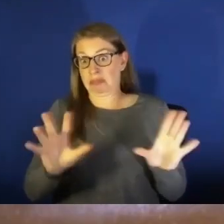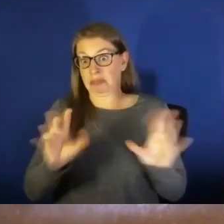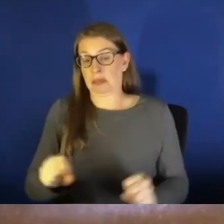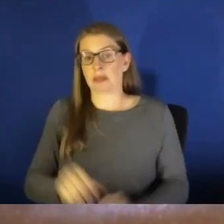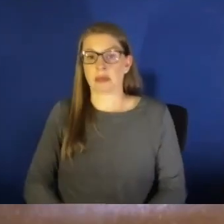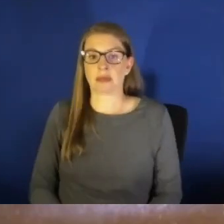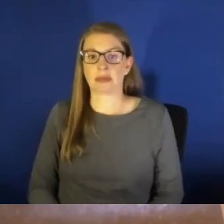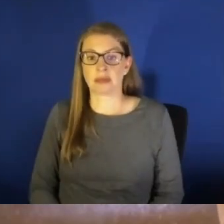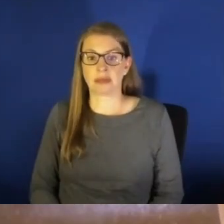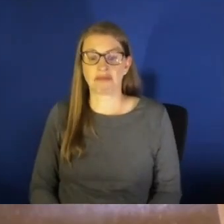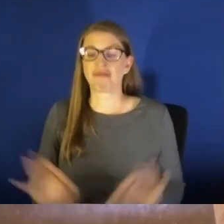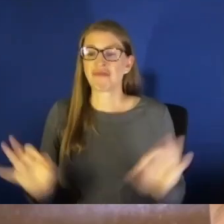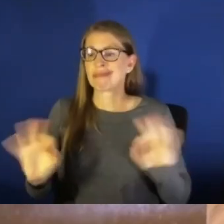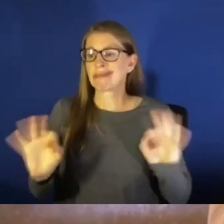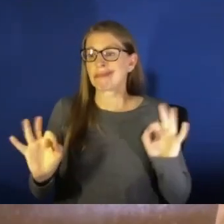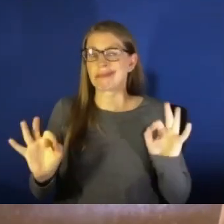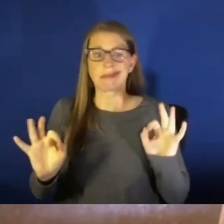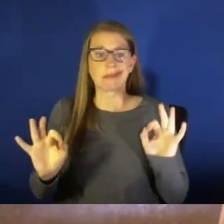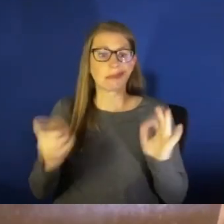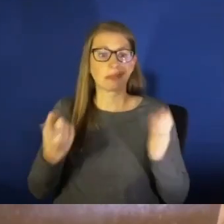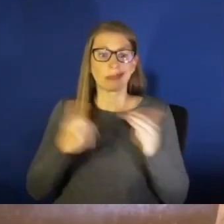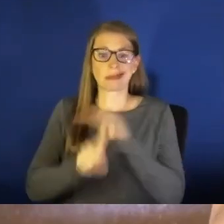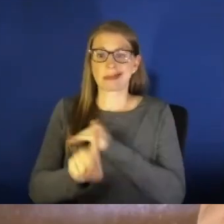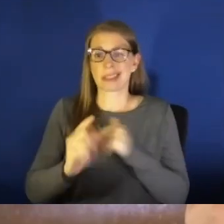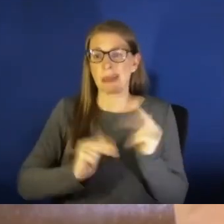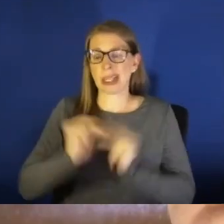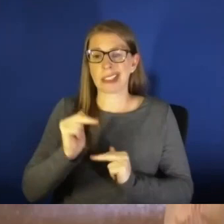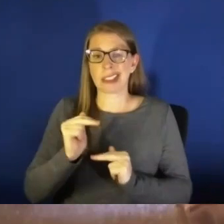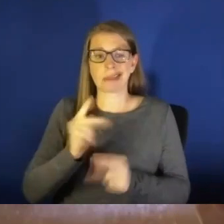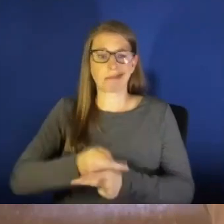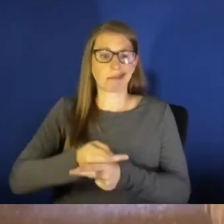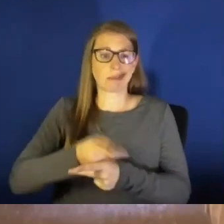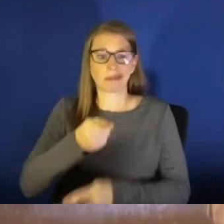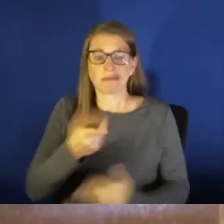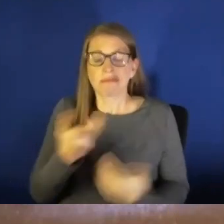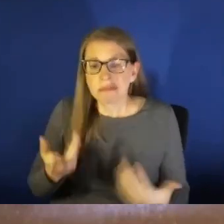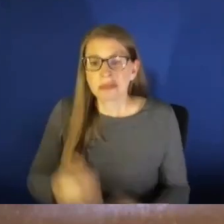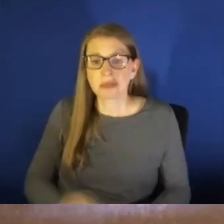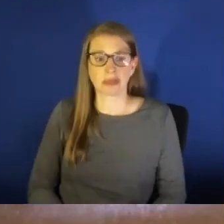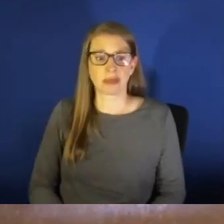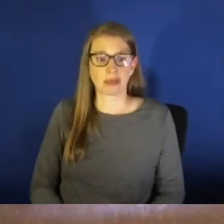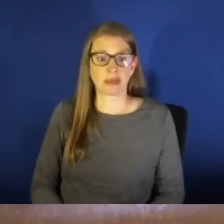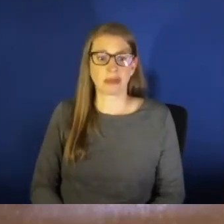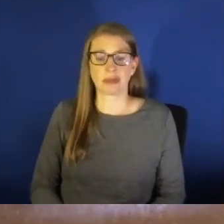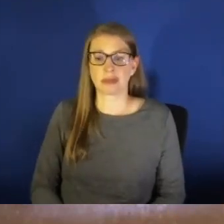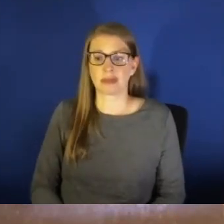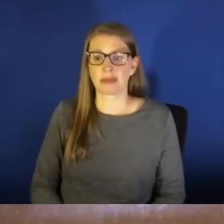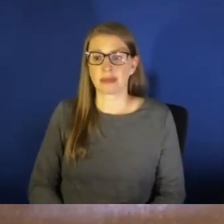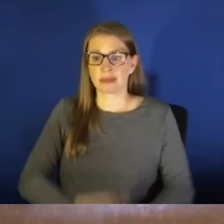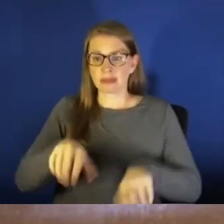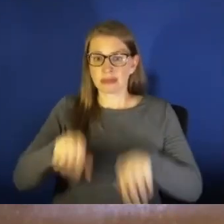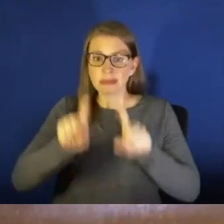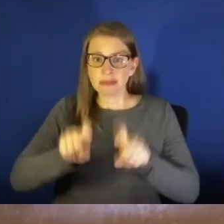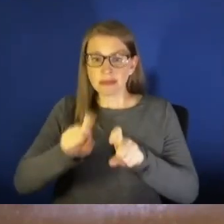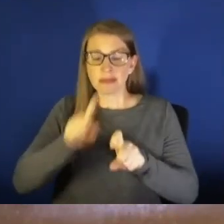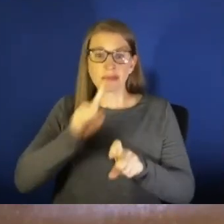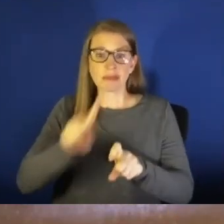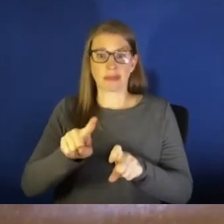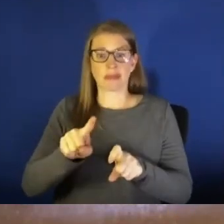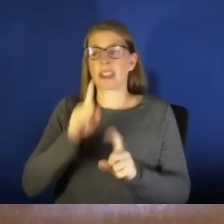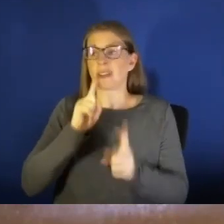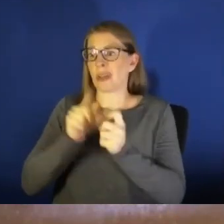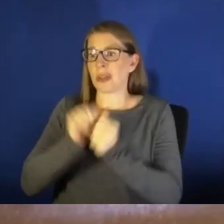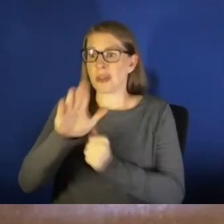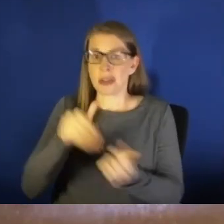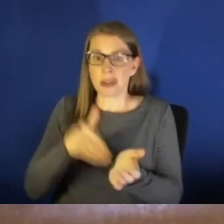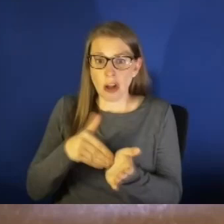It's nothing. You just walk in a building. They take care of you. They do your screening. You talk to your doctor